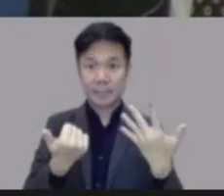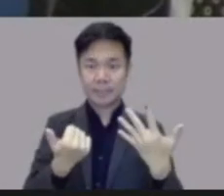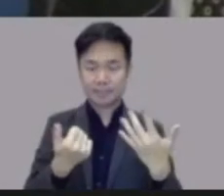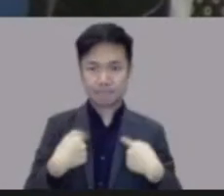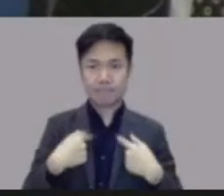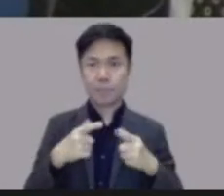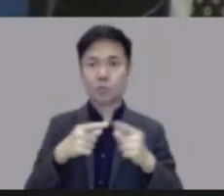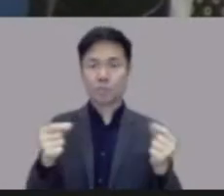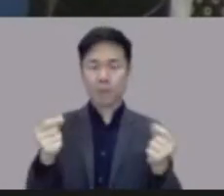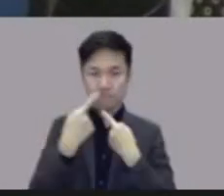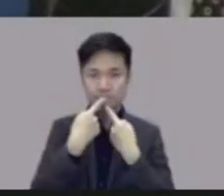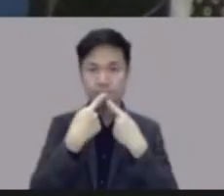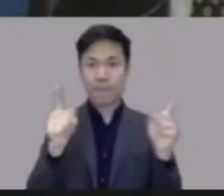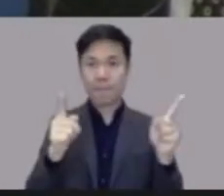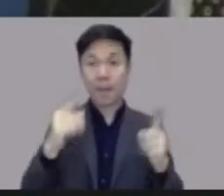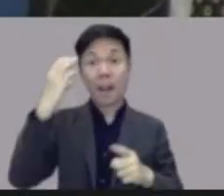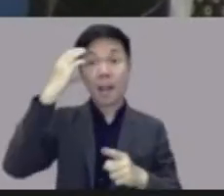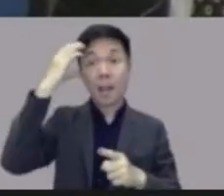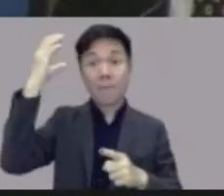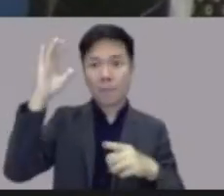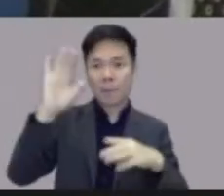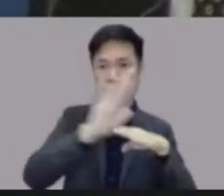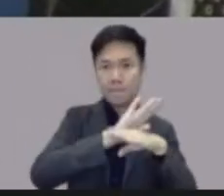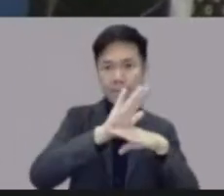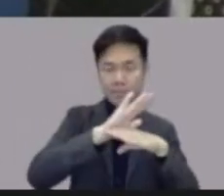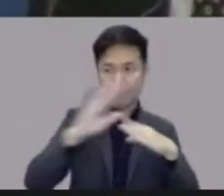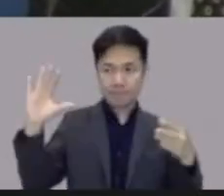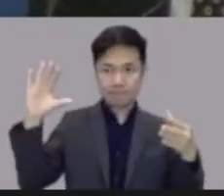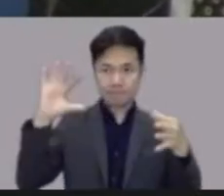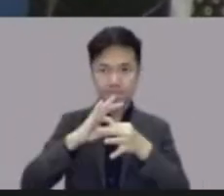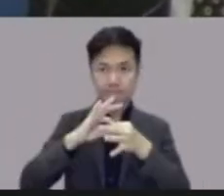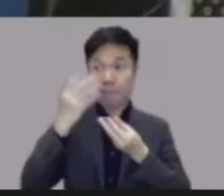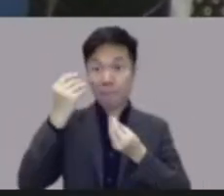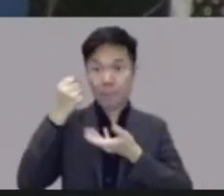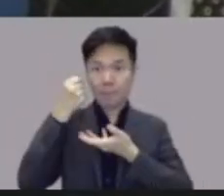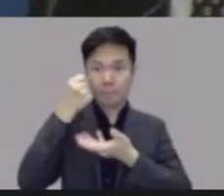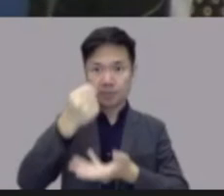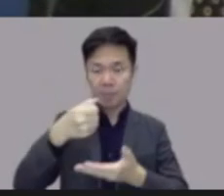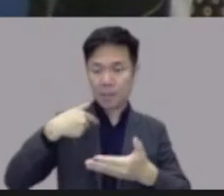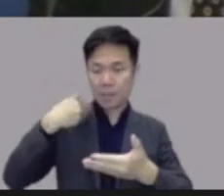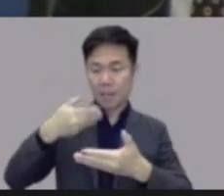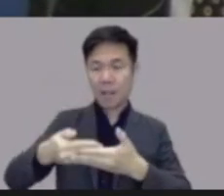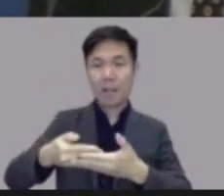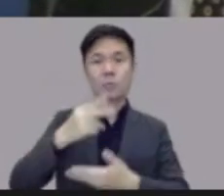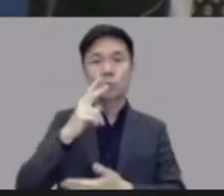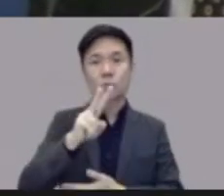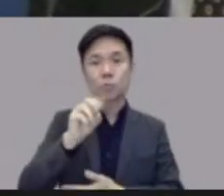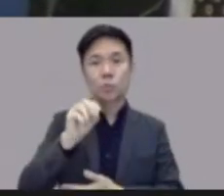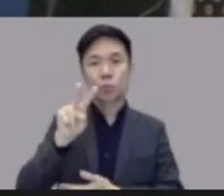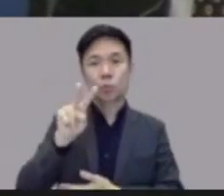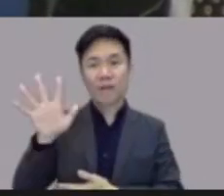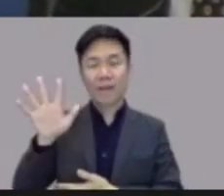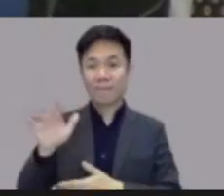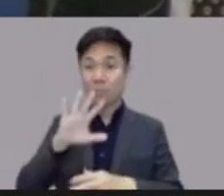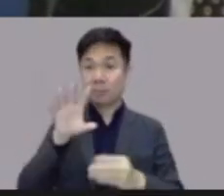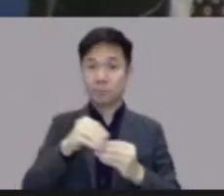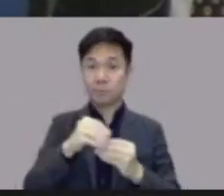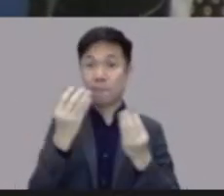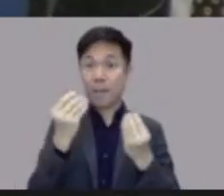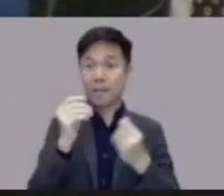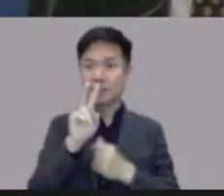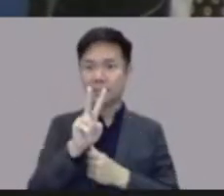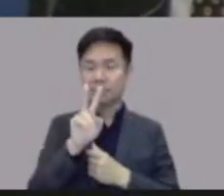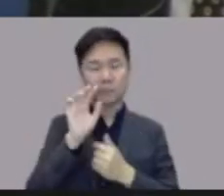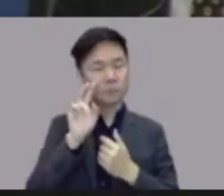financing of up to 70 billion dollars over the five-year period through 2025 including Our intention to more than double financing toward